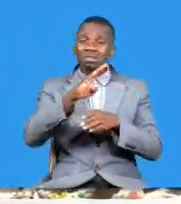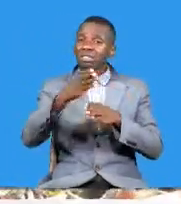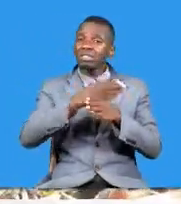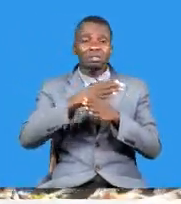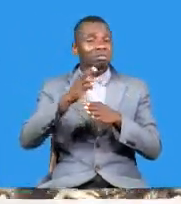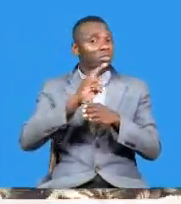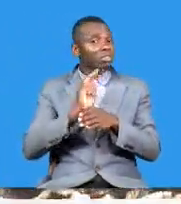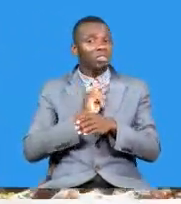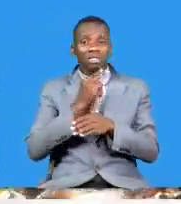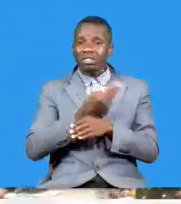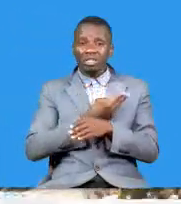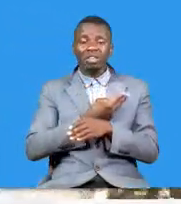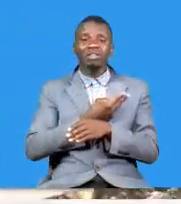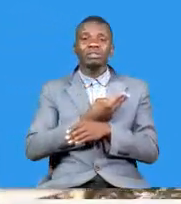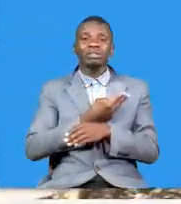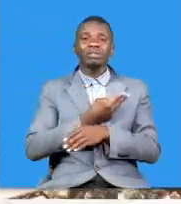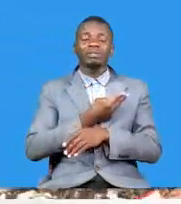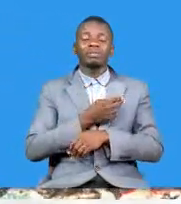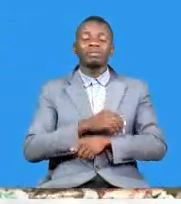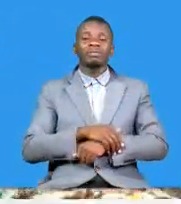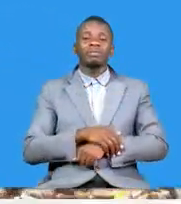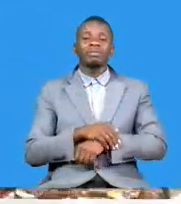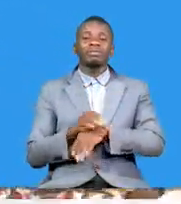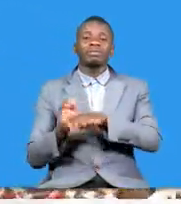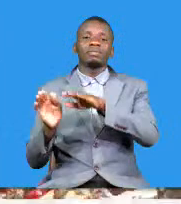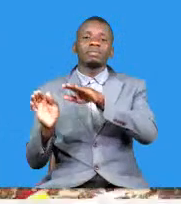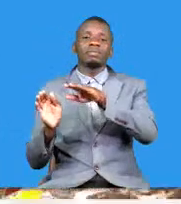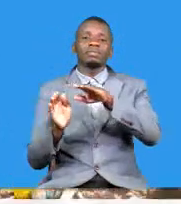Annie Sakala reporting for Hope News in Lusaka.